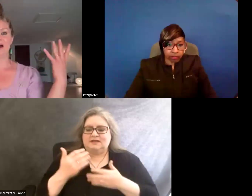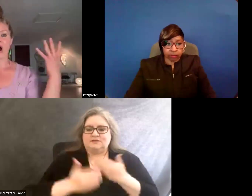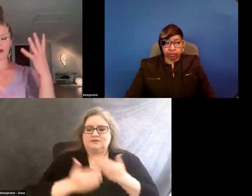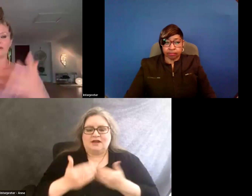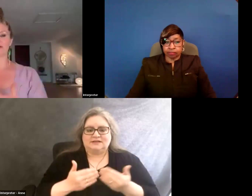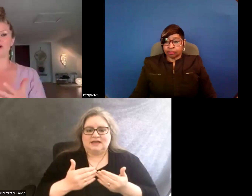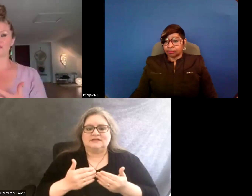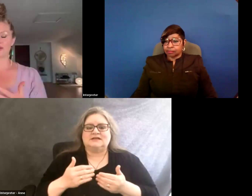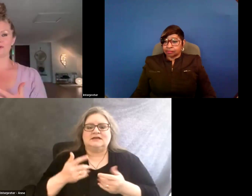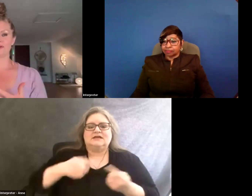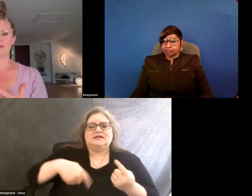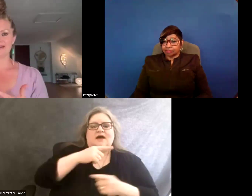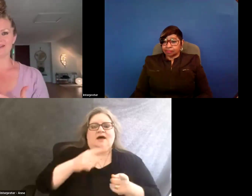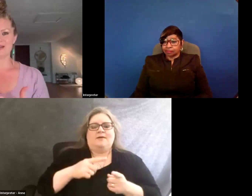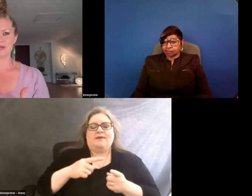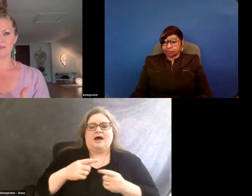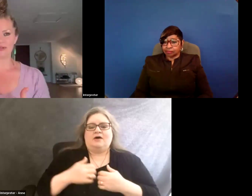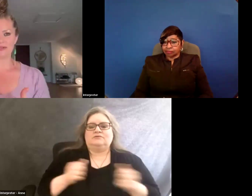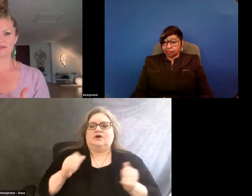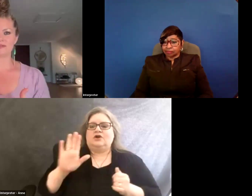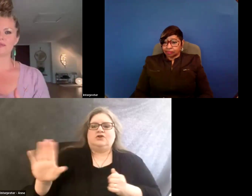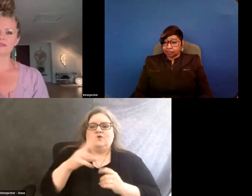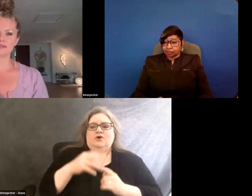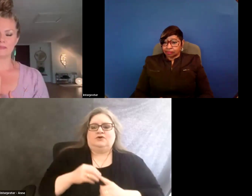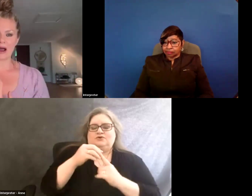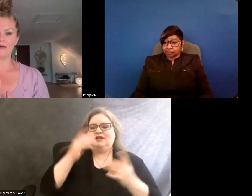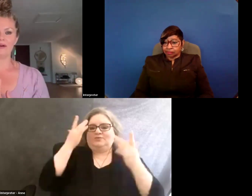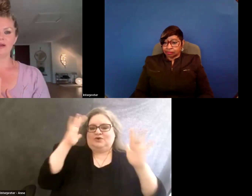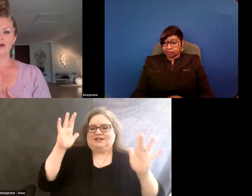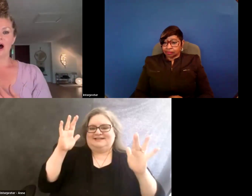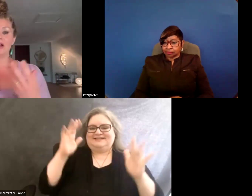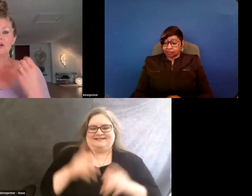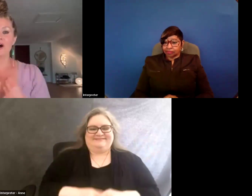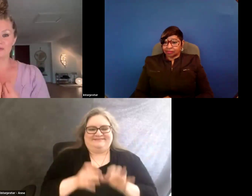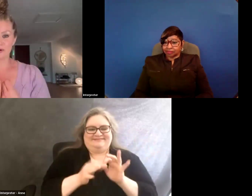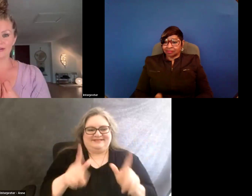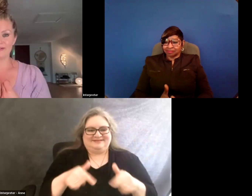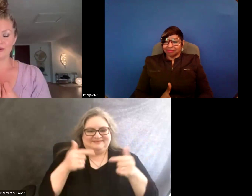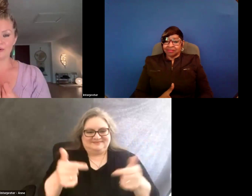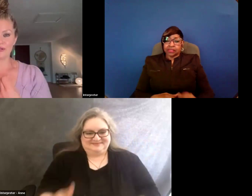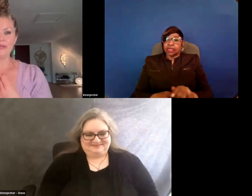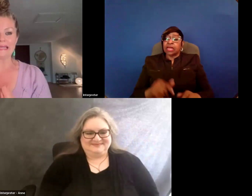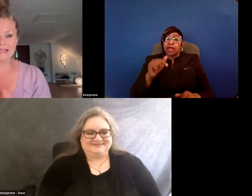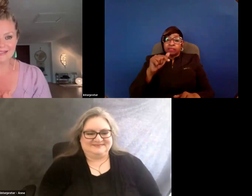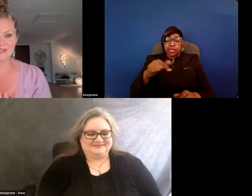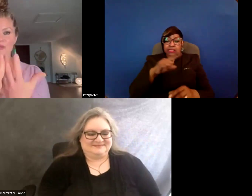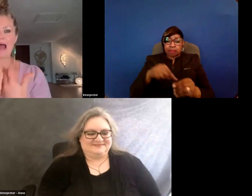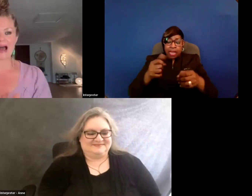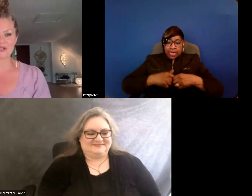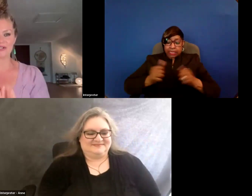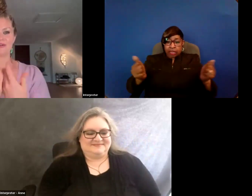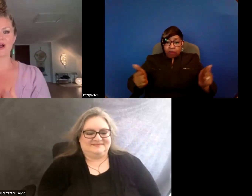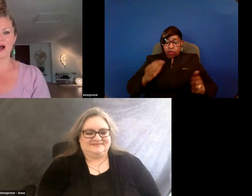is around uncovering your unique, uninhibited brilliance. And so this is about uncovering your uniqueness,